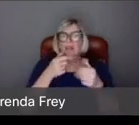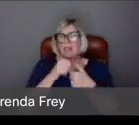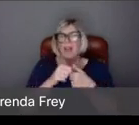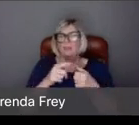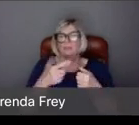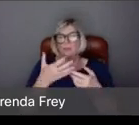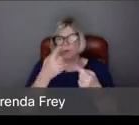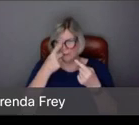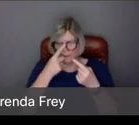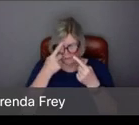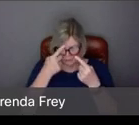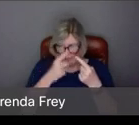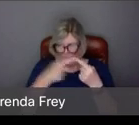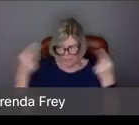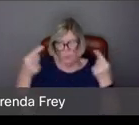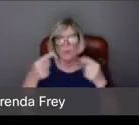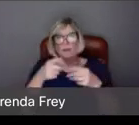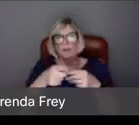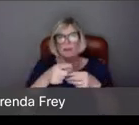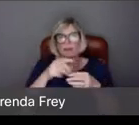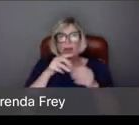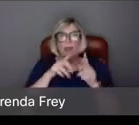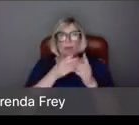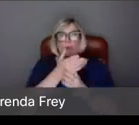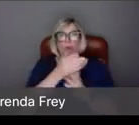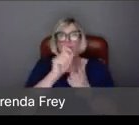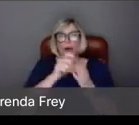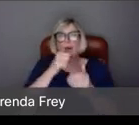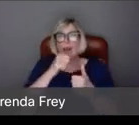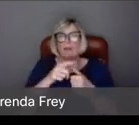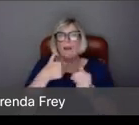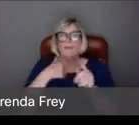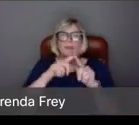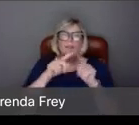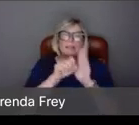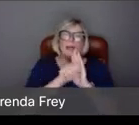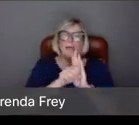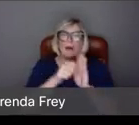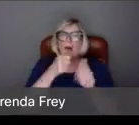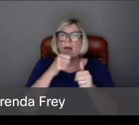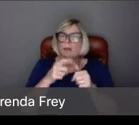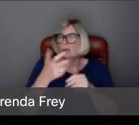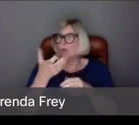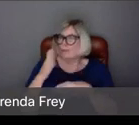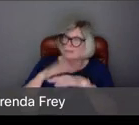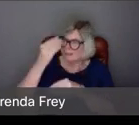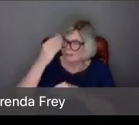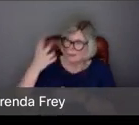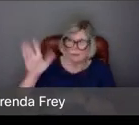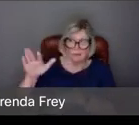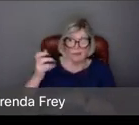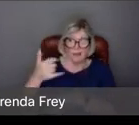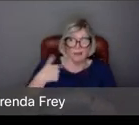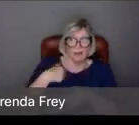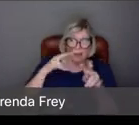dispute in mail, there are sample letters out there that you can use. But basically, you're just letting them know that, hey, I reviewed my